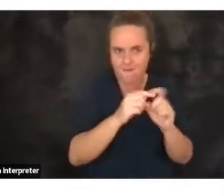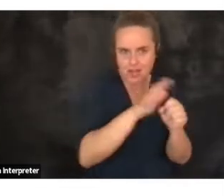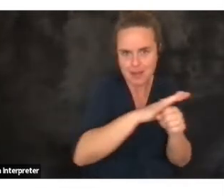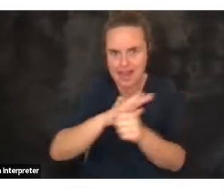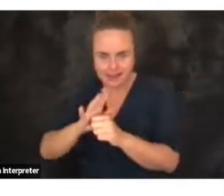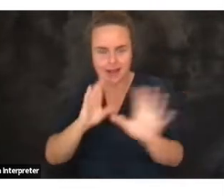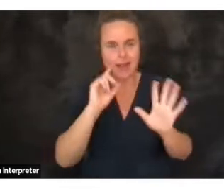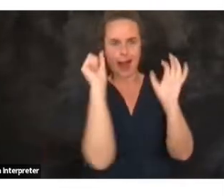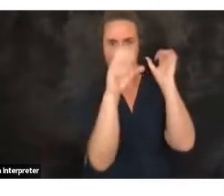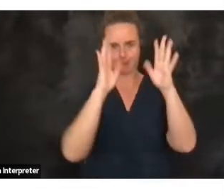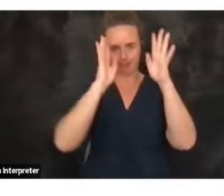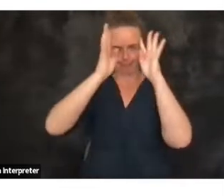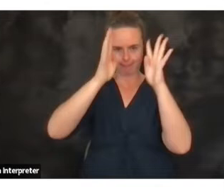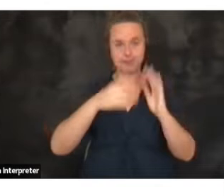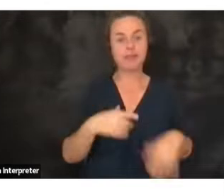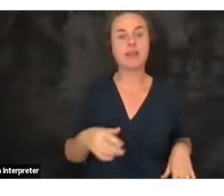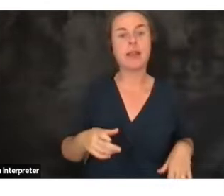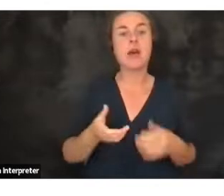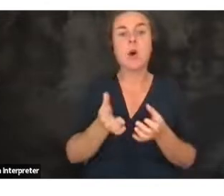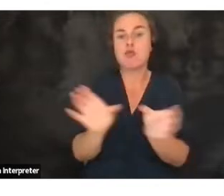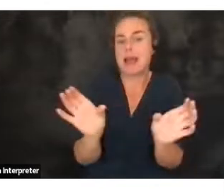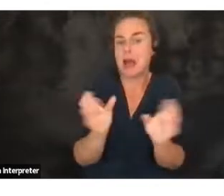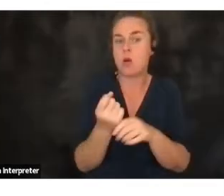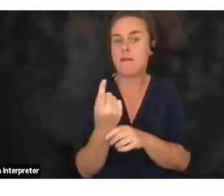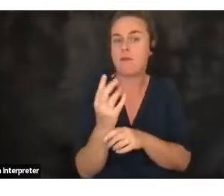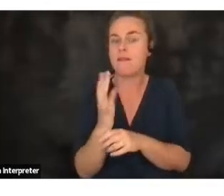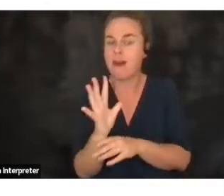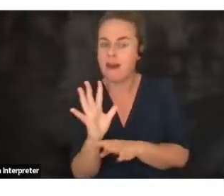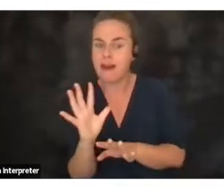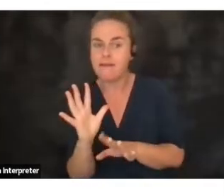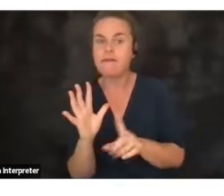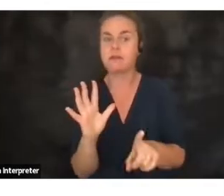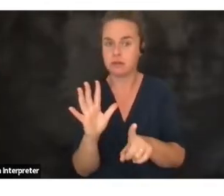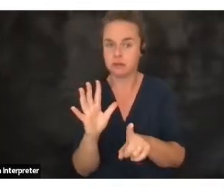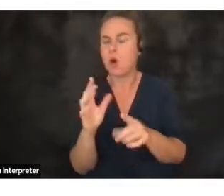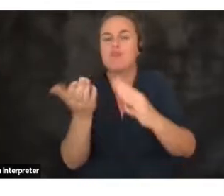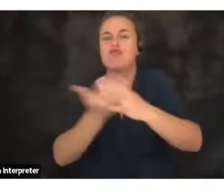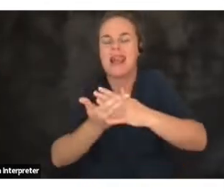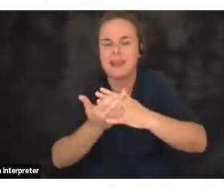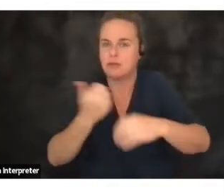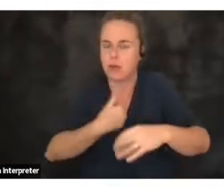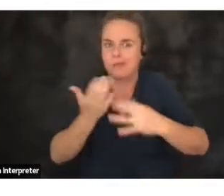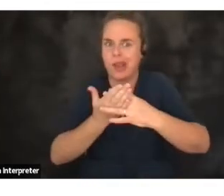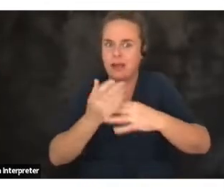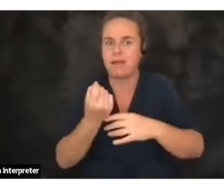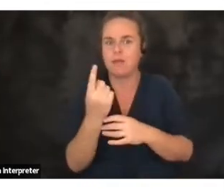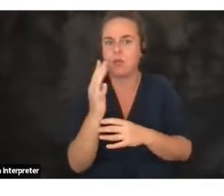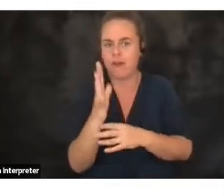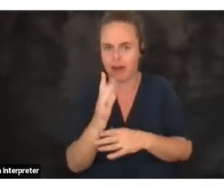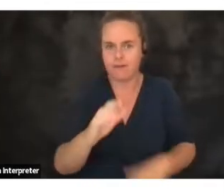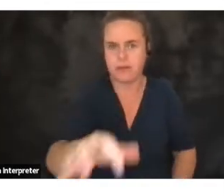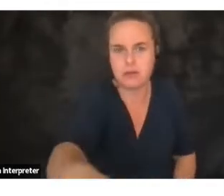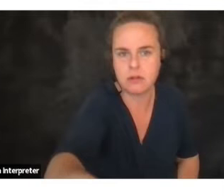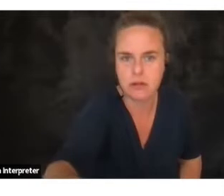11:45, and then return to the large group for wrapping things up and synthesizing really